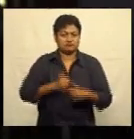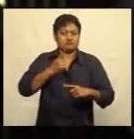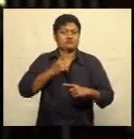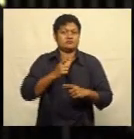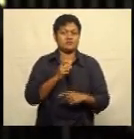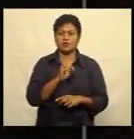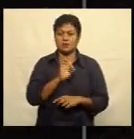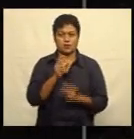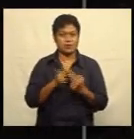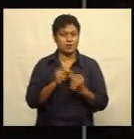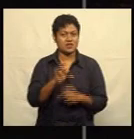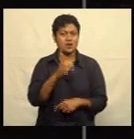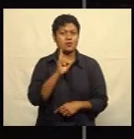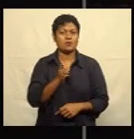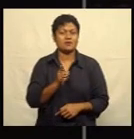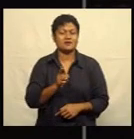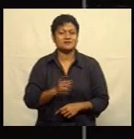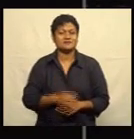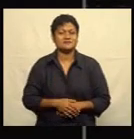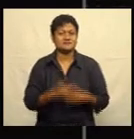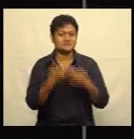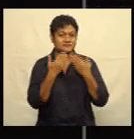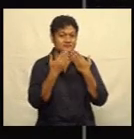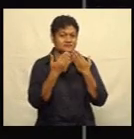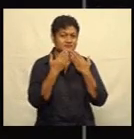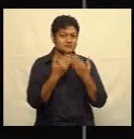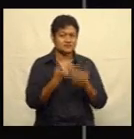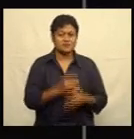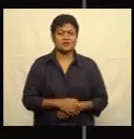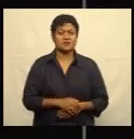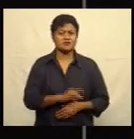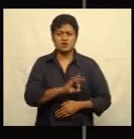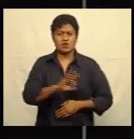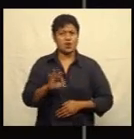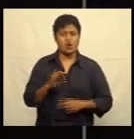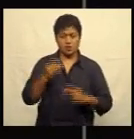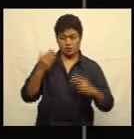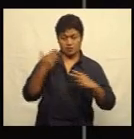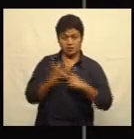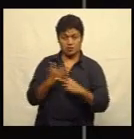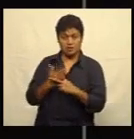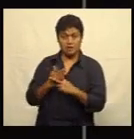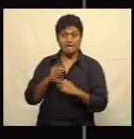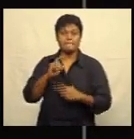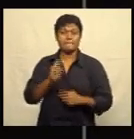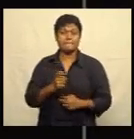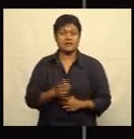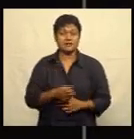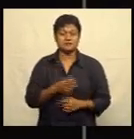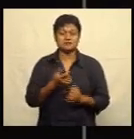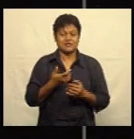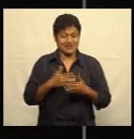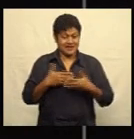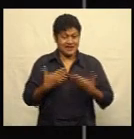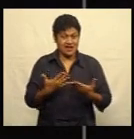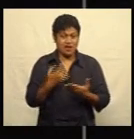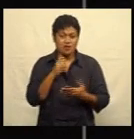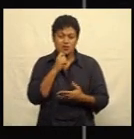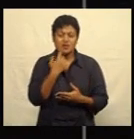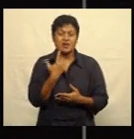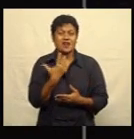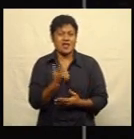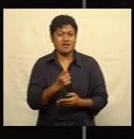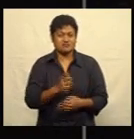Edwin. Naka Christiana. Now, it's not a lockdown, but there will be restricted movement across Viti Levu from 7